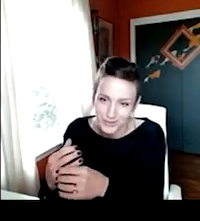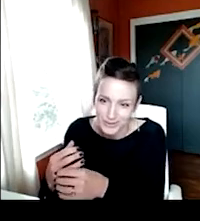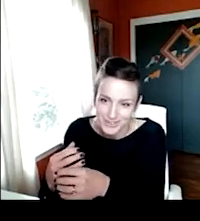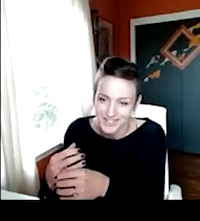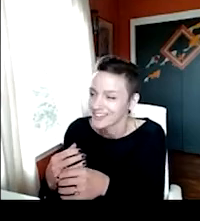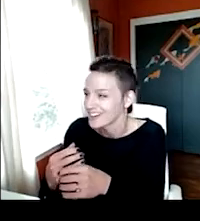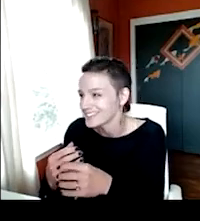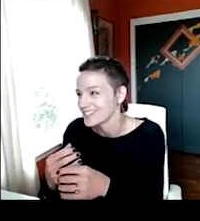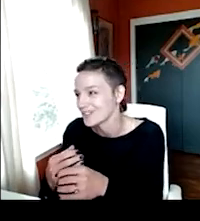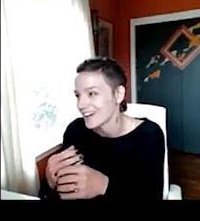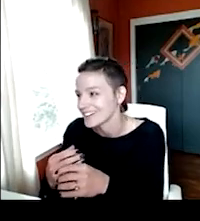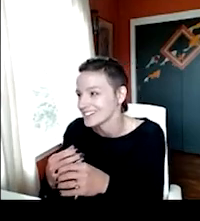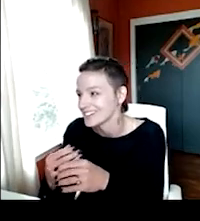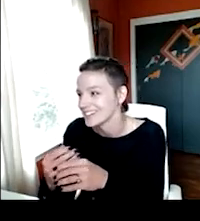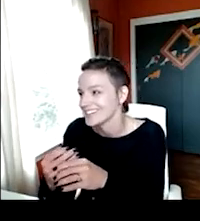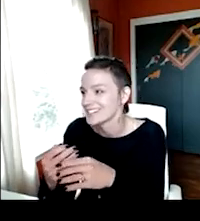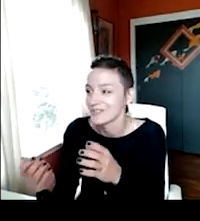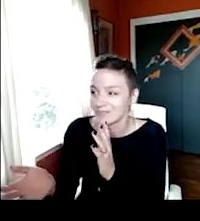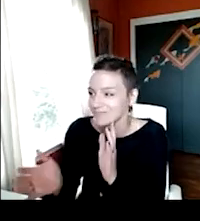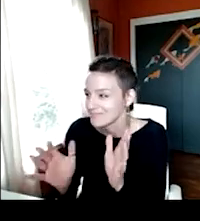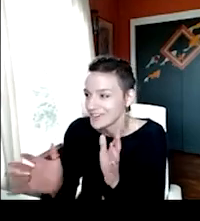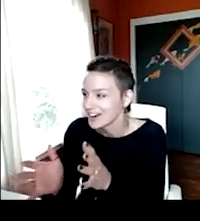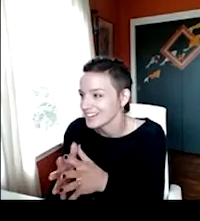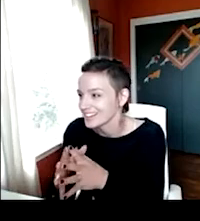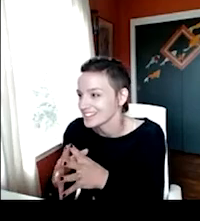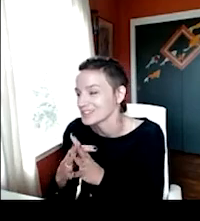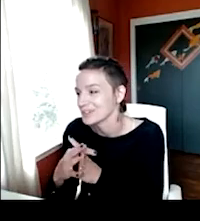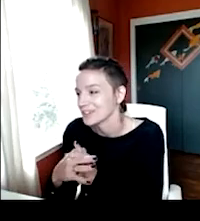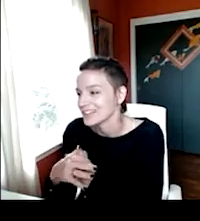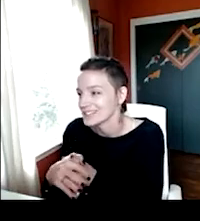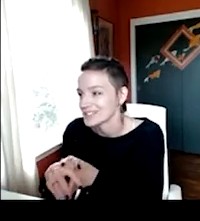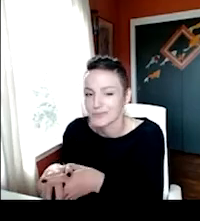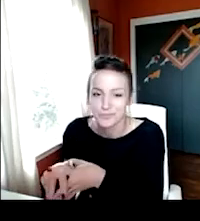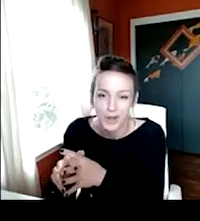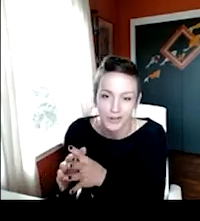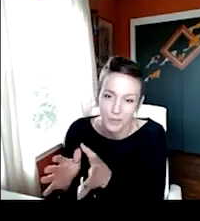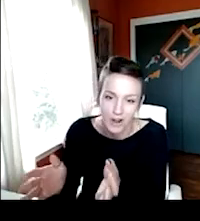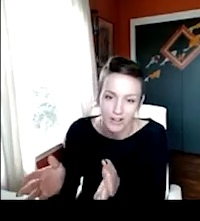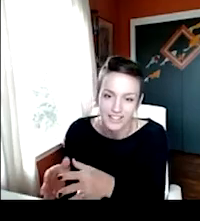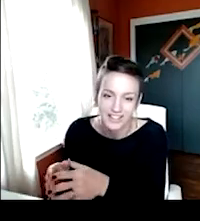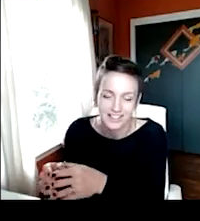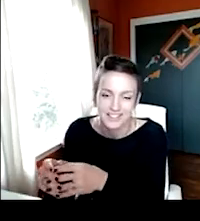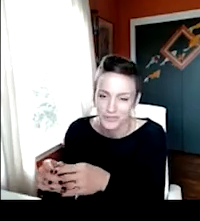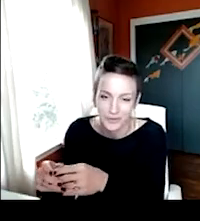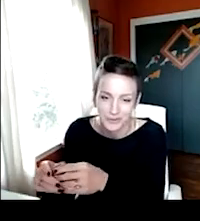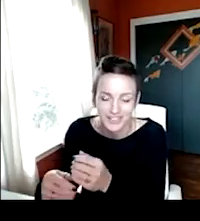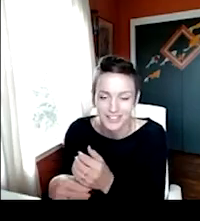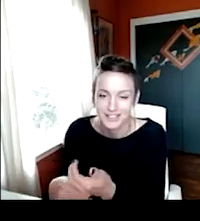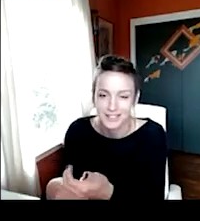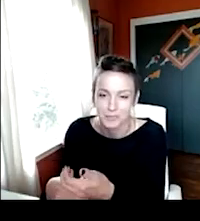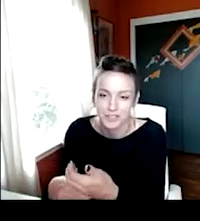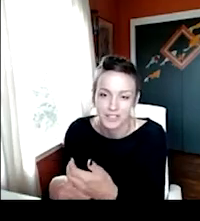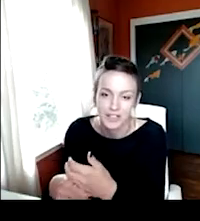also knows that the content you find is of varying degrees of quality and difficulty